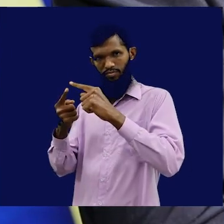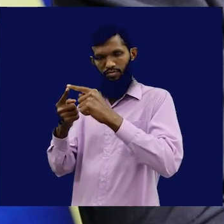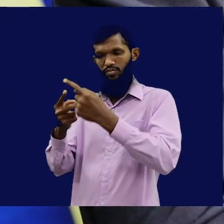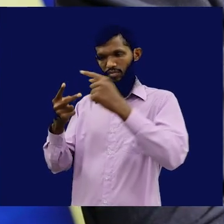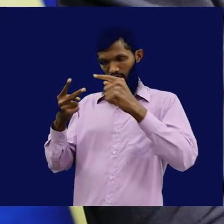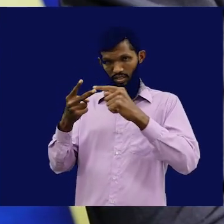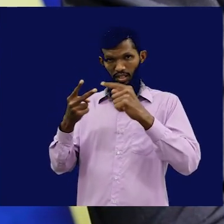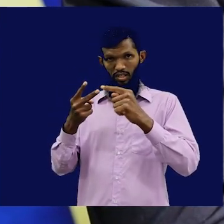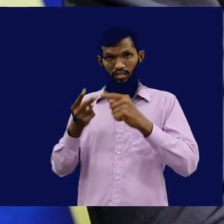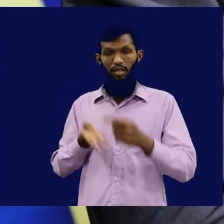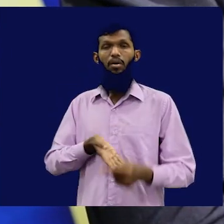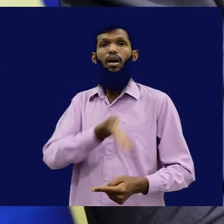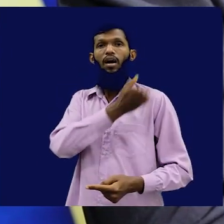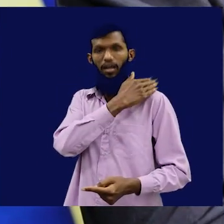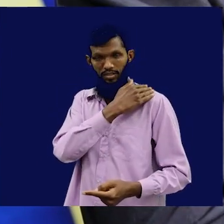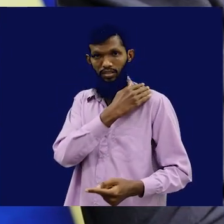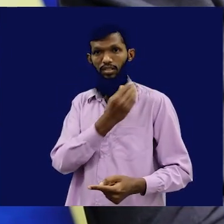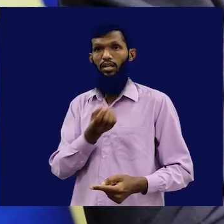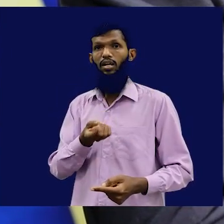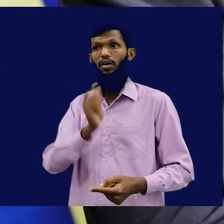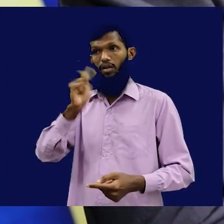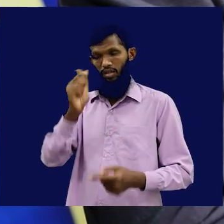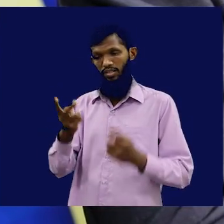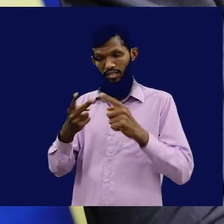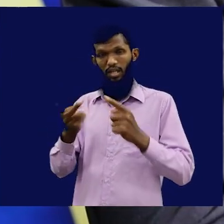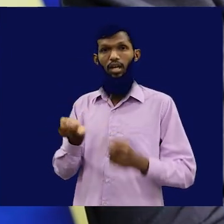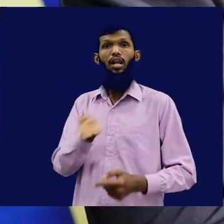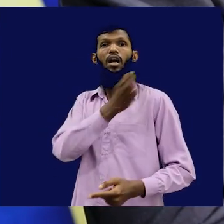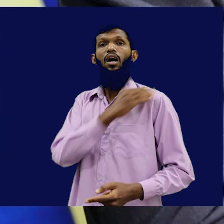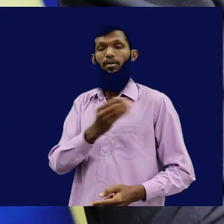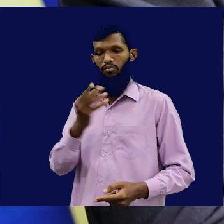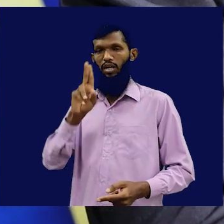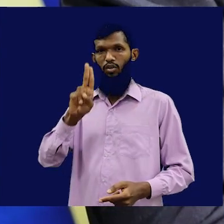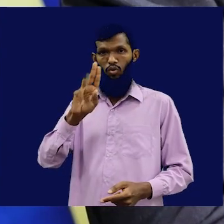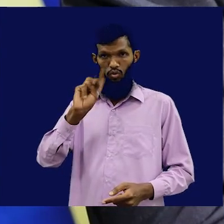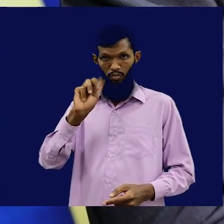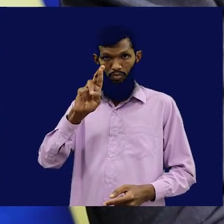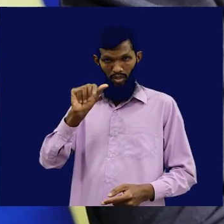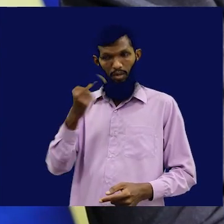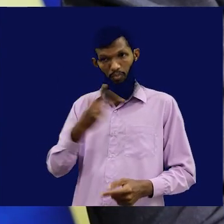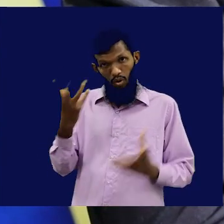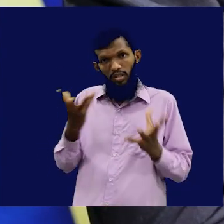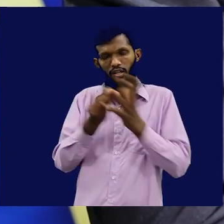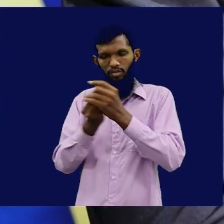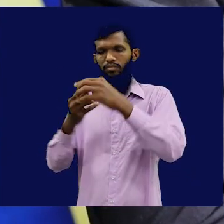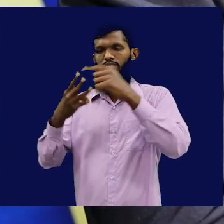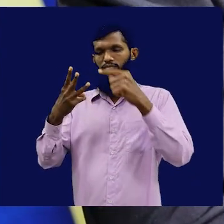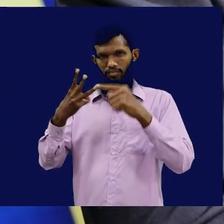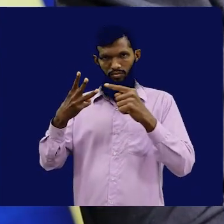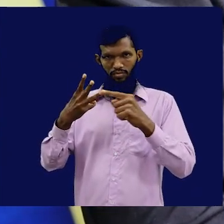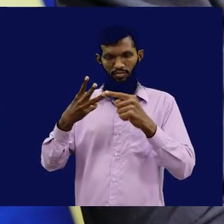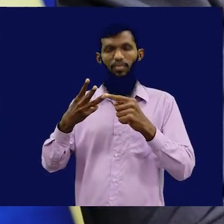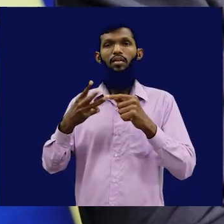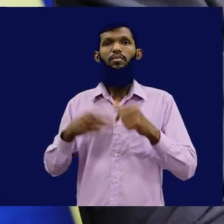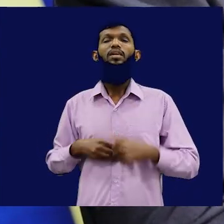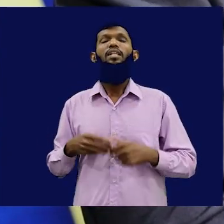The second is Hajj Qiran, which is combining Hajj and Umrah in one worship. The third is Hajj Tamattu, which